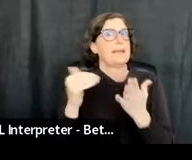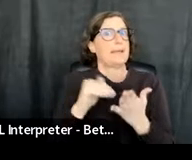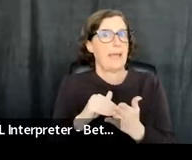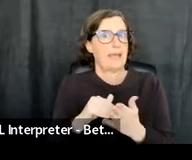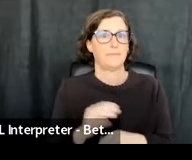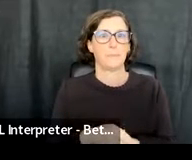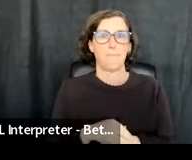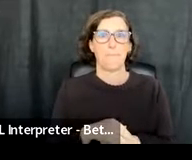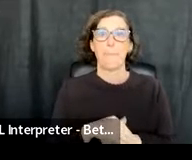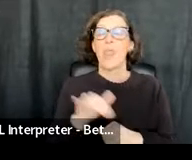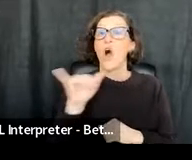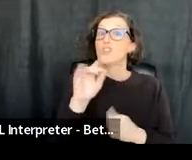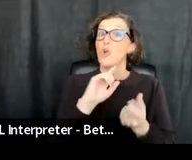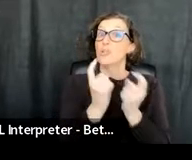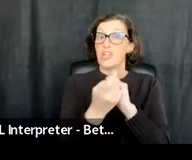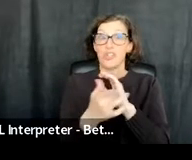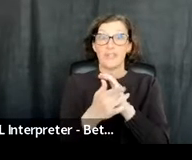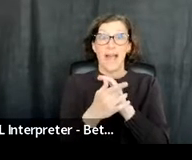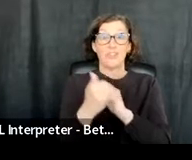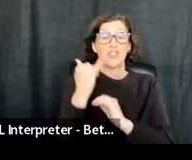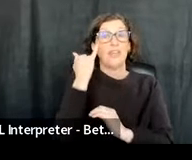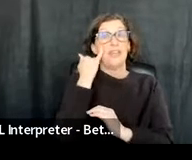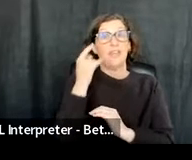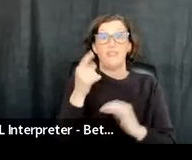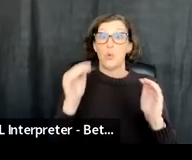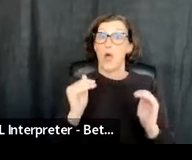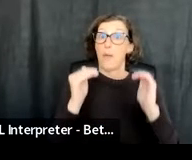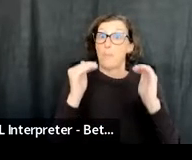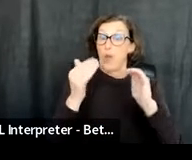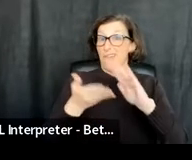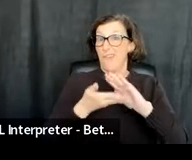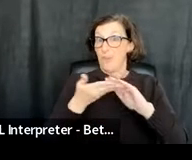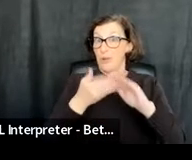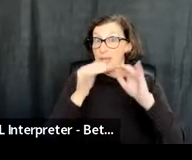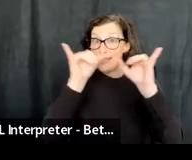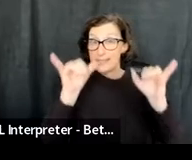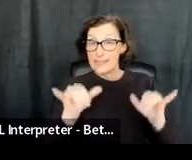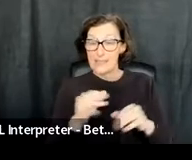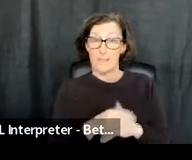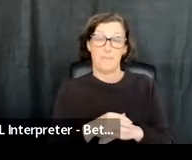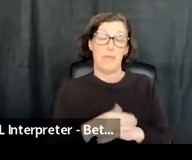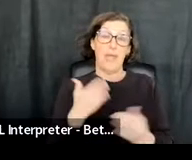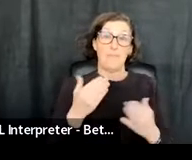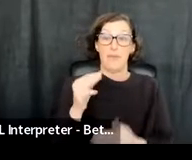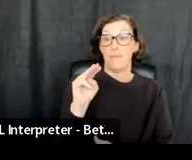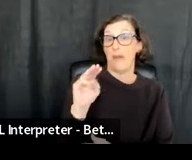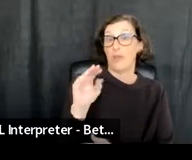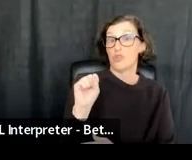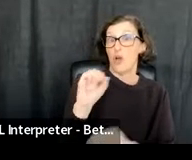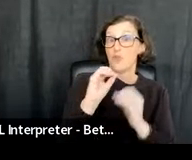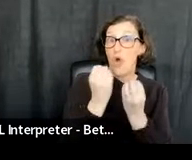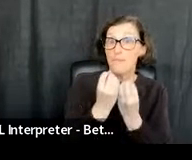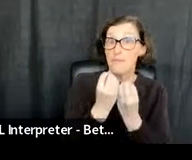in technology. So if the organization upgrades the operating system, maybe Microsoft Office or